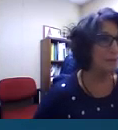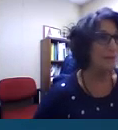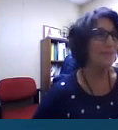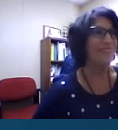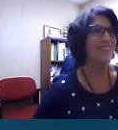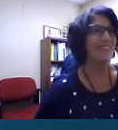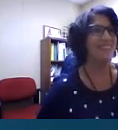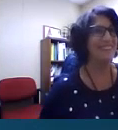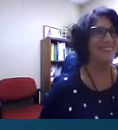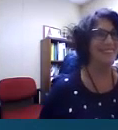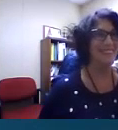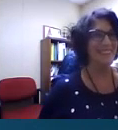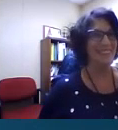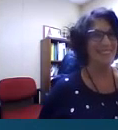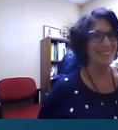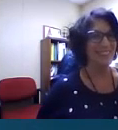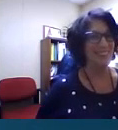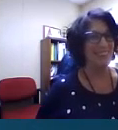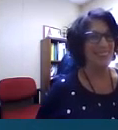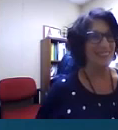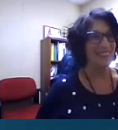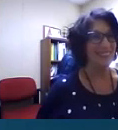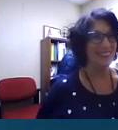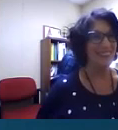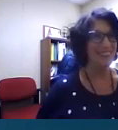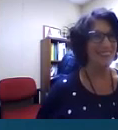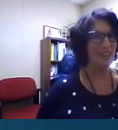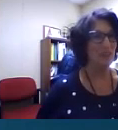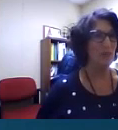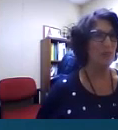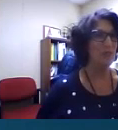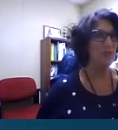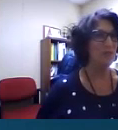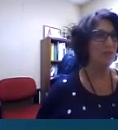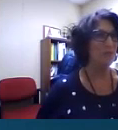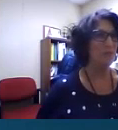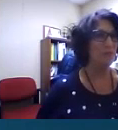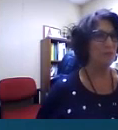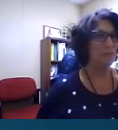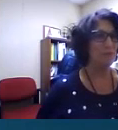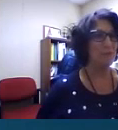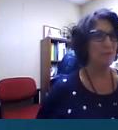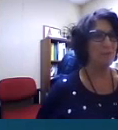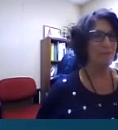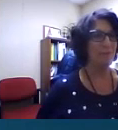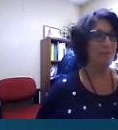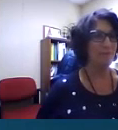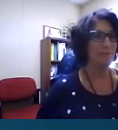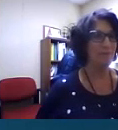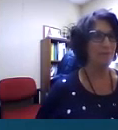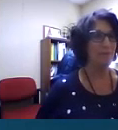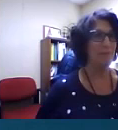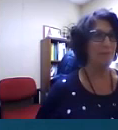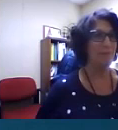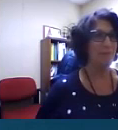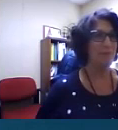there. So we organized and we pretty much learned about how self-empowerment happens